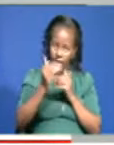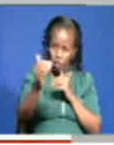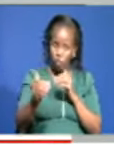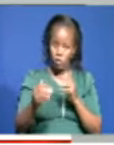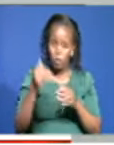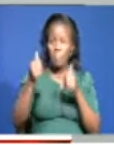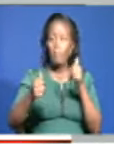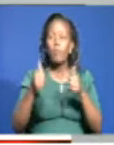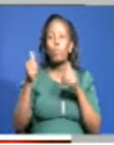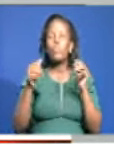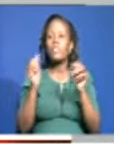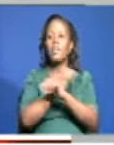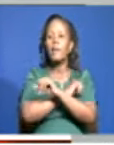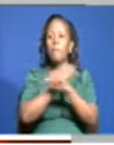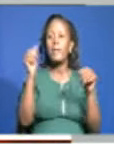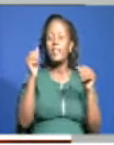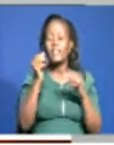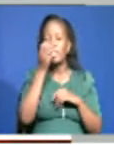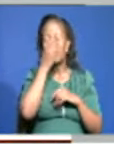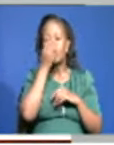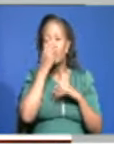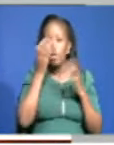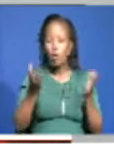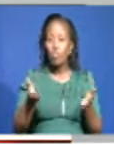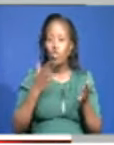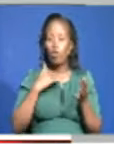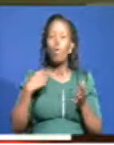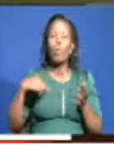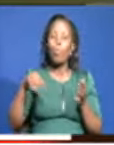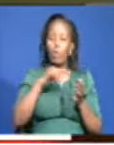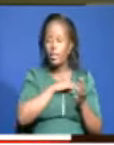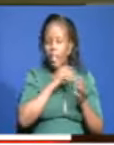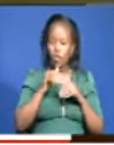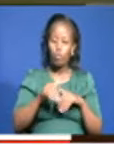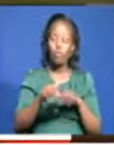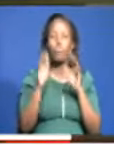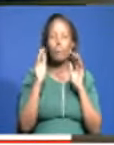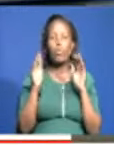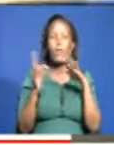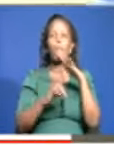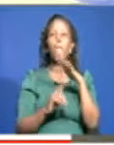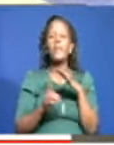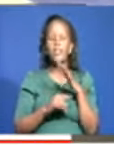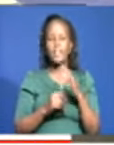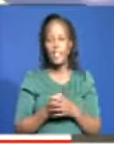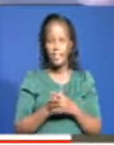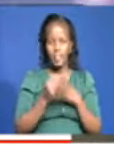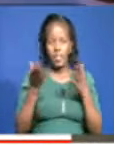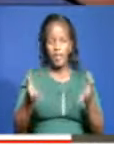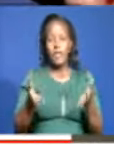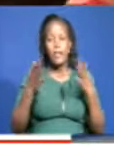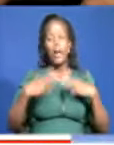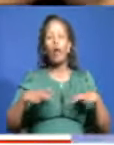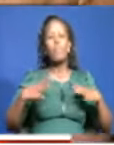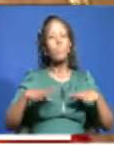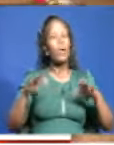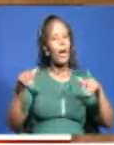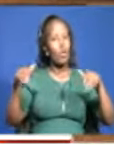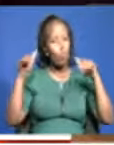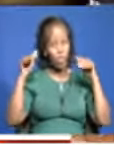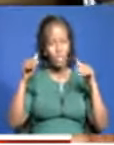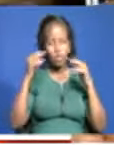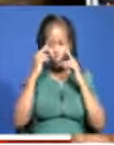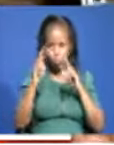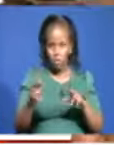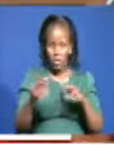Excellency Dr. William Samoei Ruto, wants us to drive this ministry. Kenyans now await to see the actualization of the Kenya